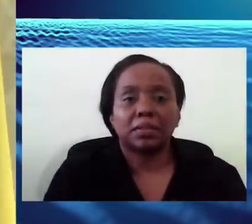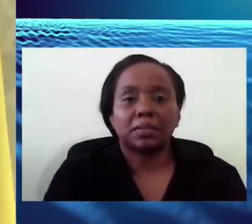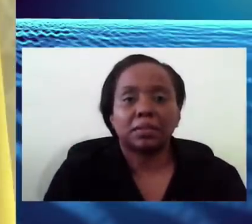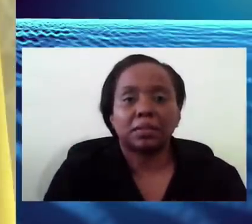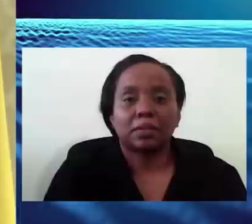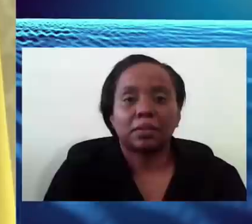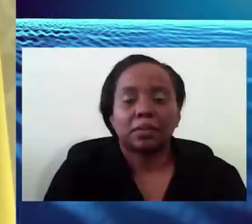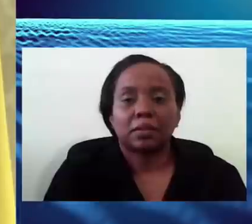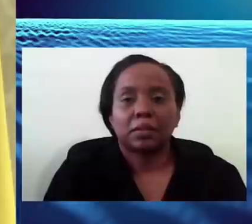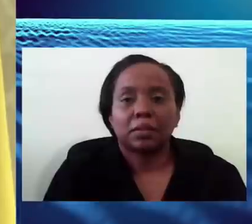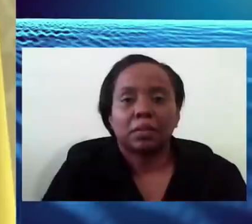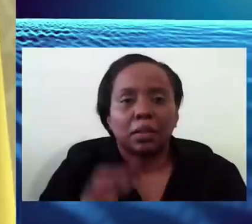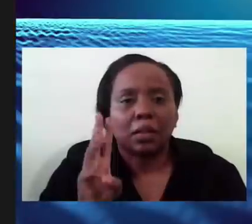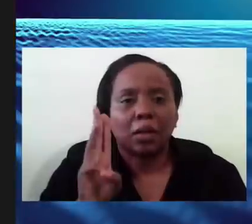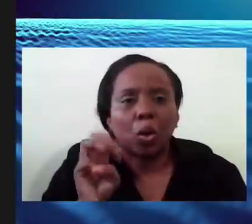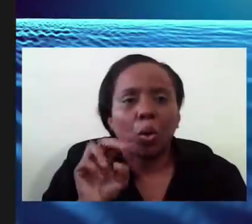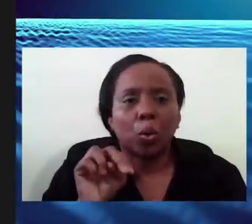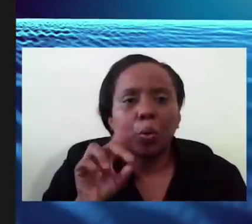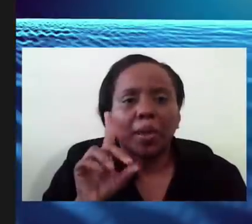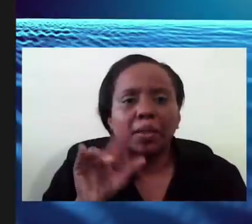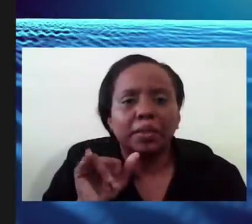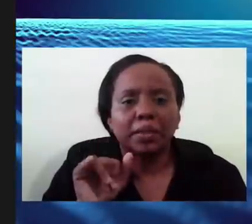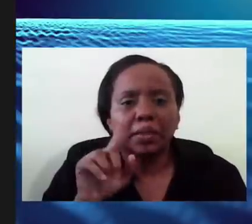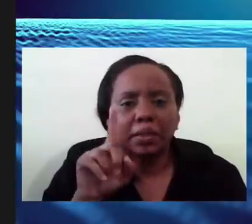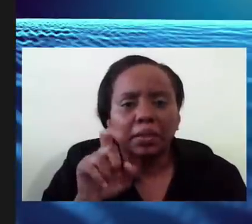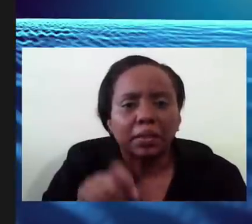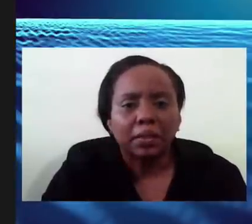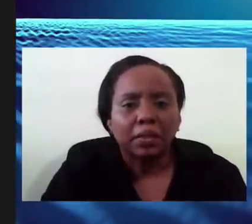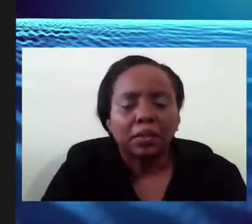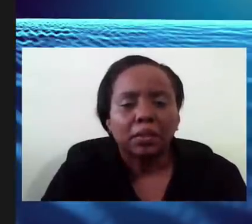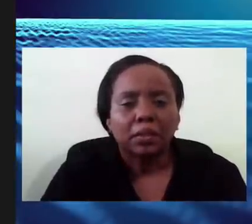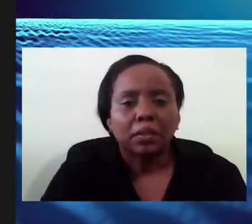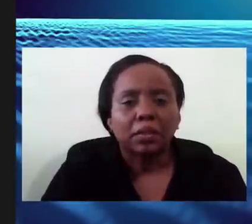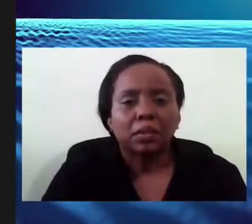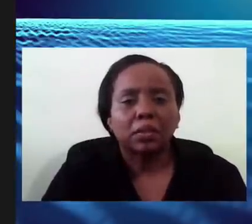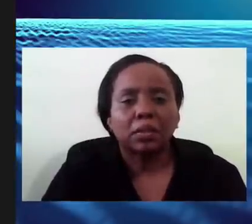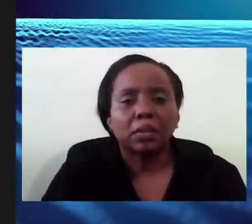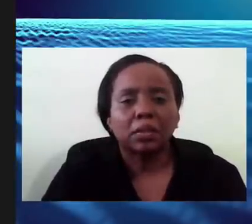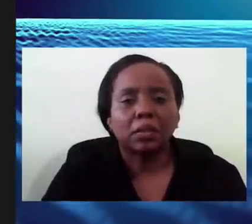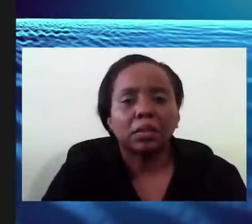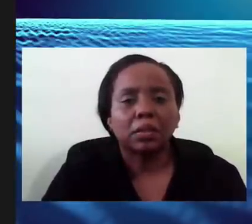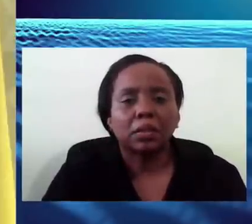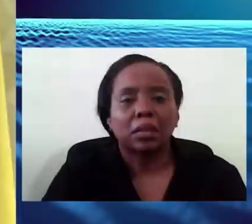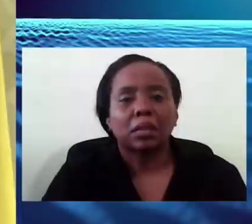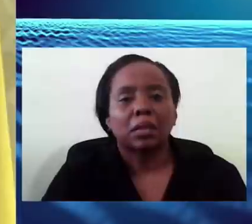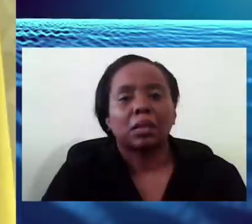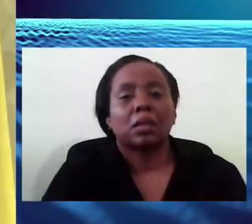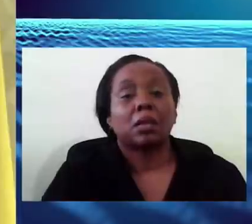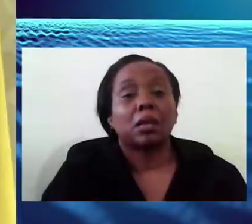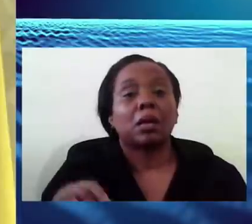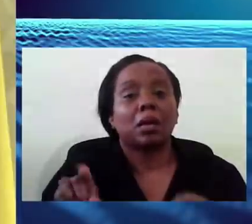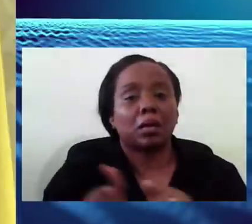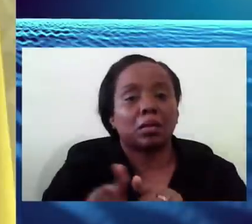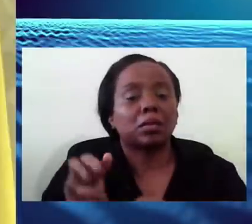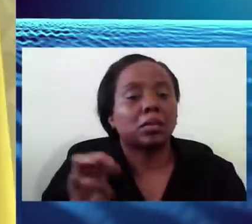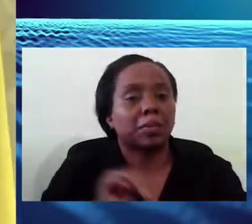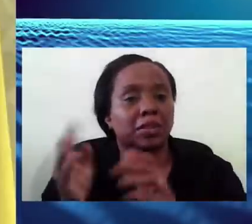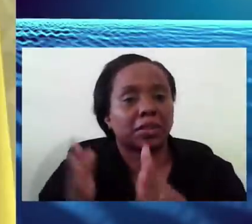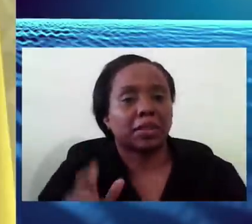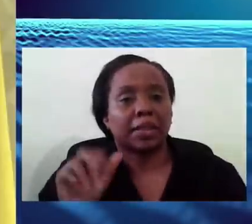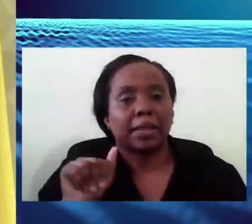Wendy, I believe you had a question. Yes, this one is for Mr. Abrams as well. It was mentioned